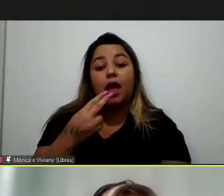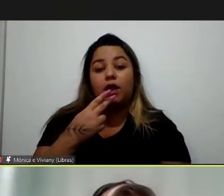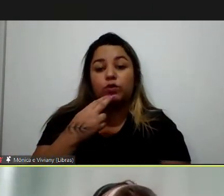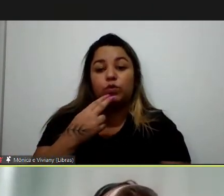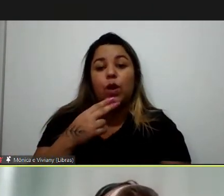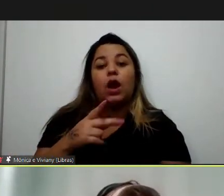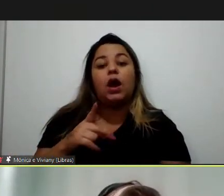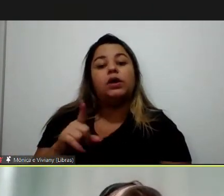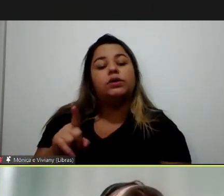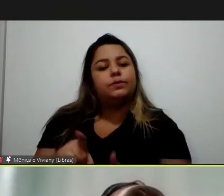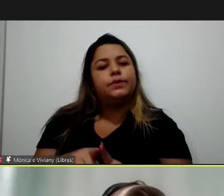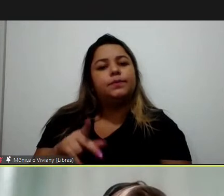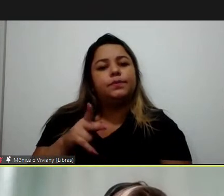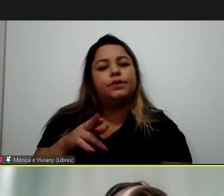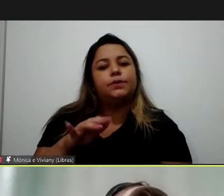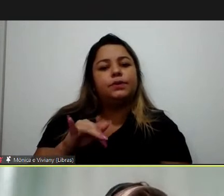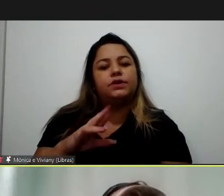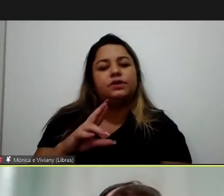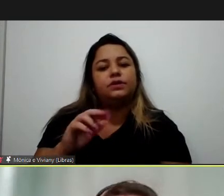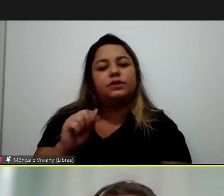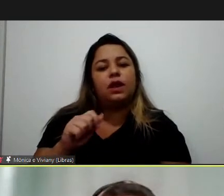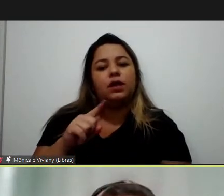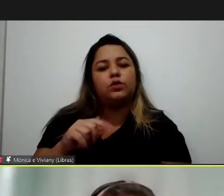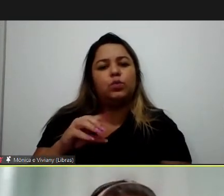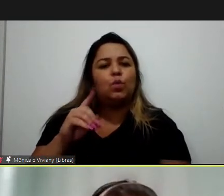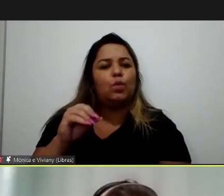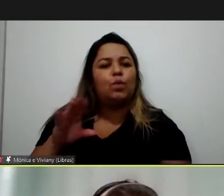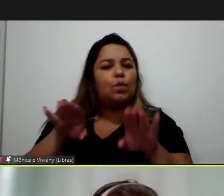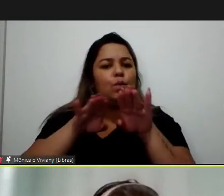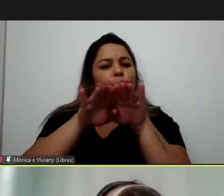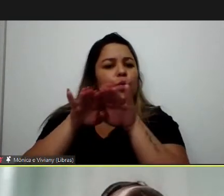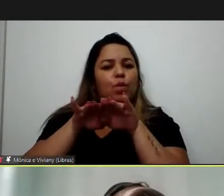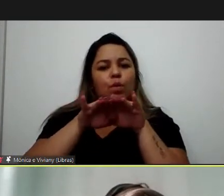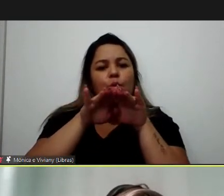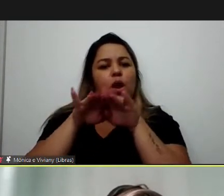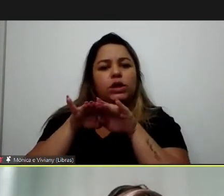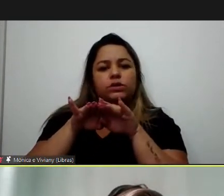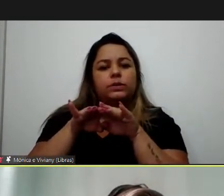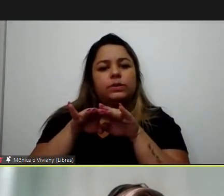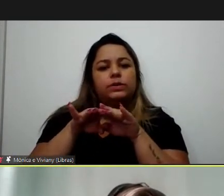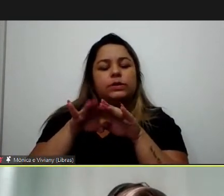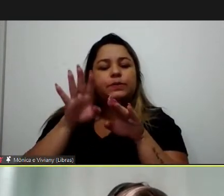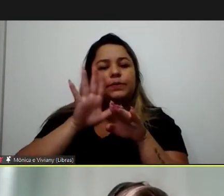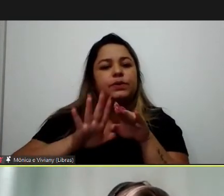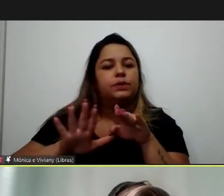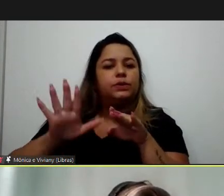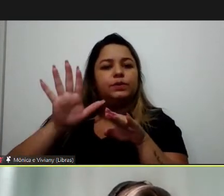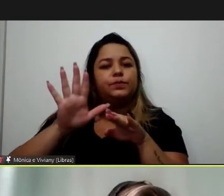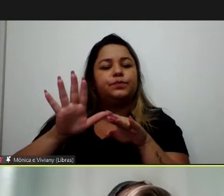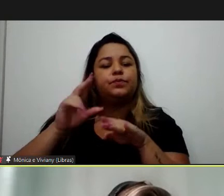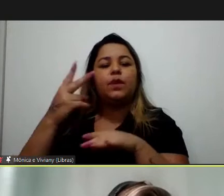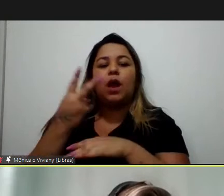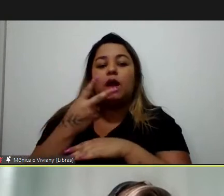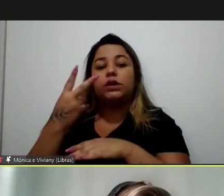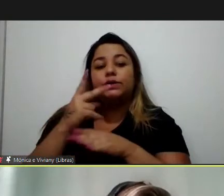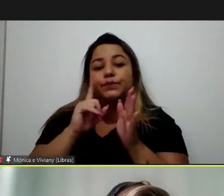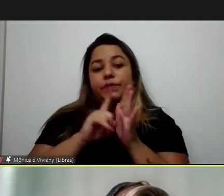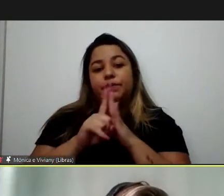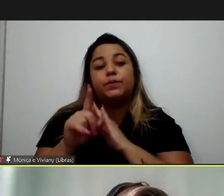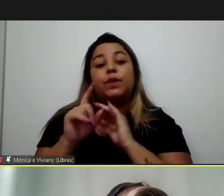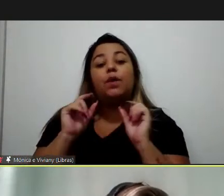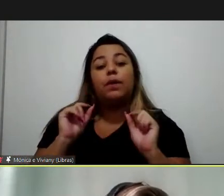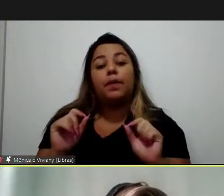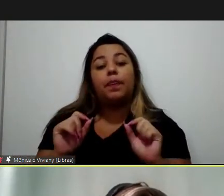the theme of nutrition is prioritized in a weaker way in Latin America? Second